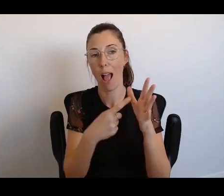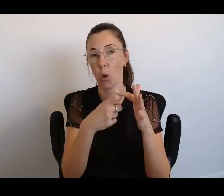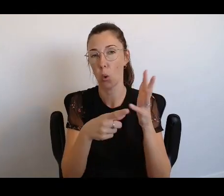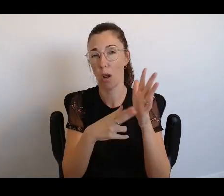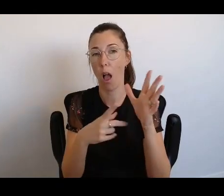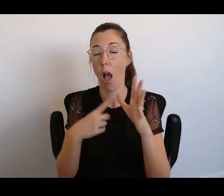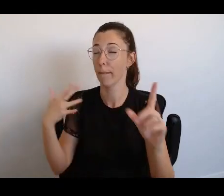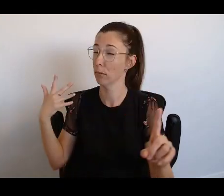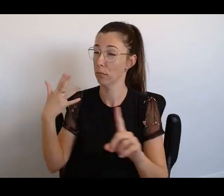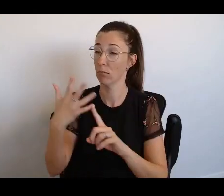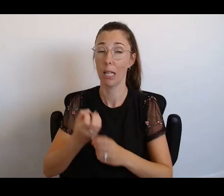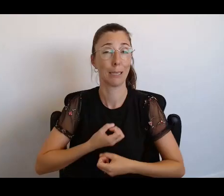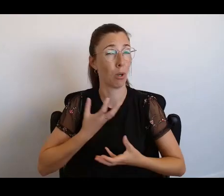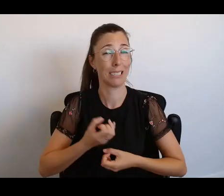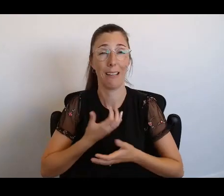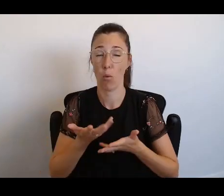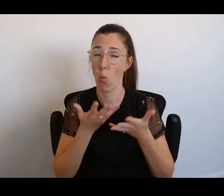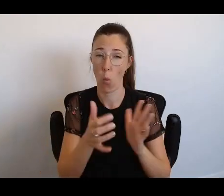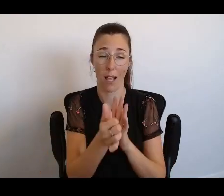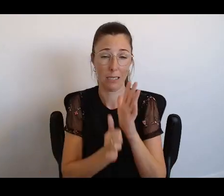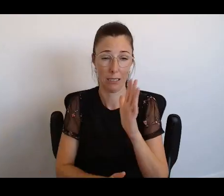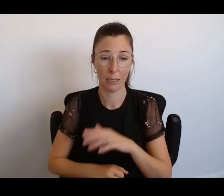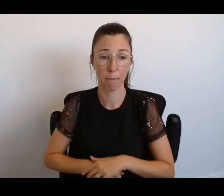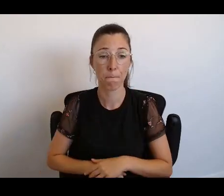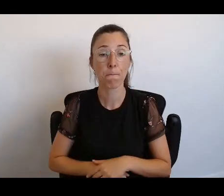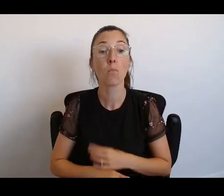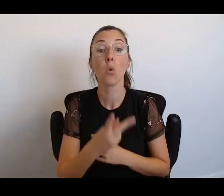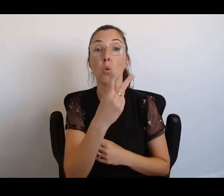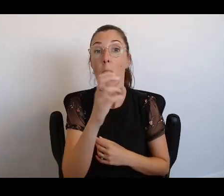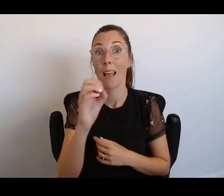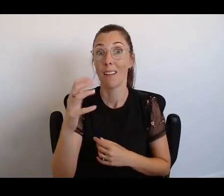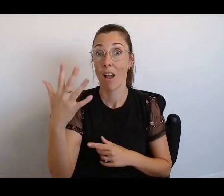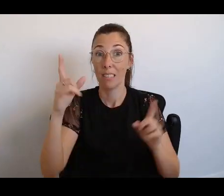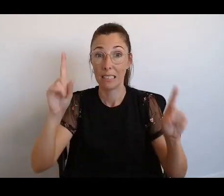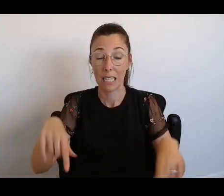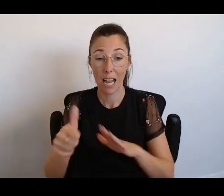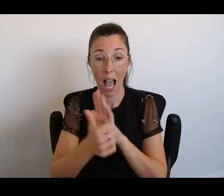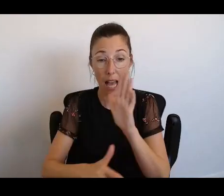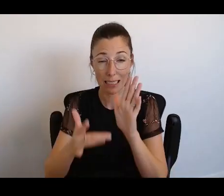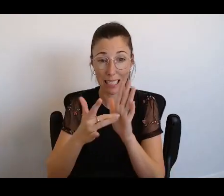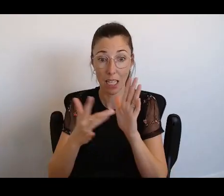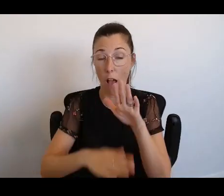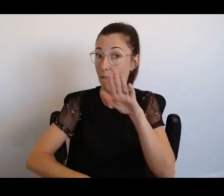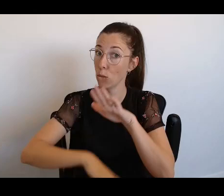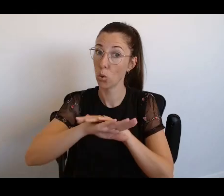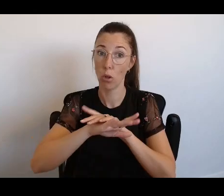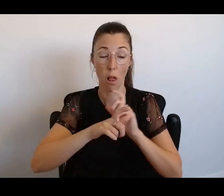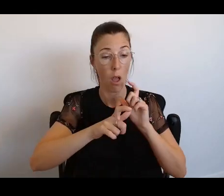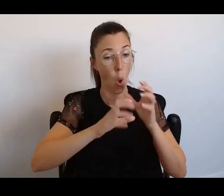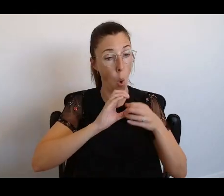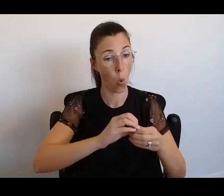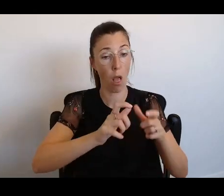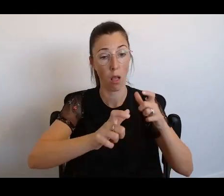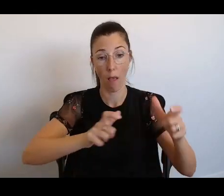the commencement in 2005 of the Arts Centre was fully owned and governed by Aboriginal people, providing services